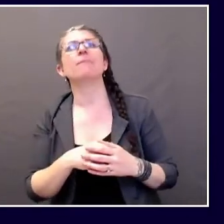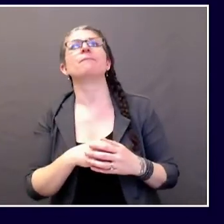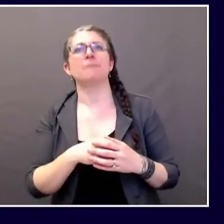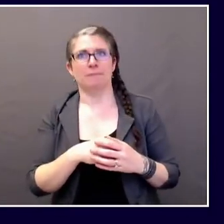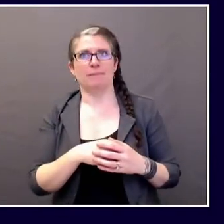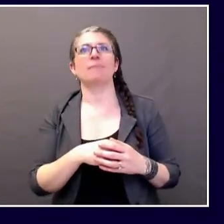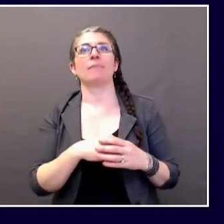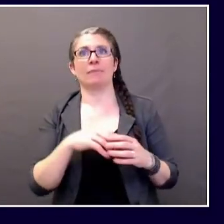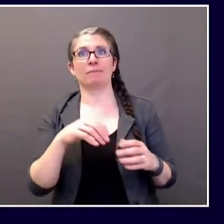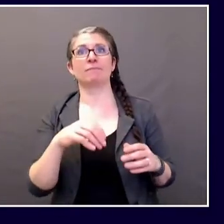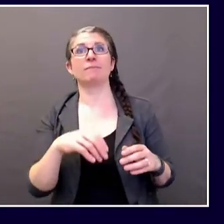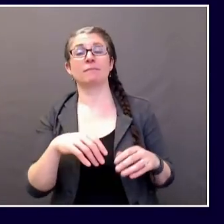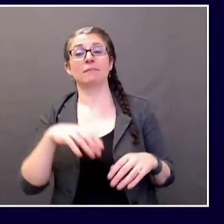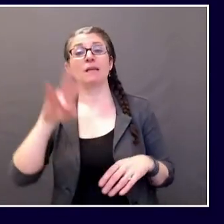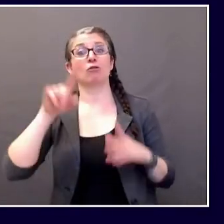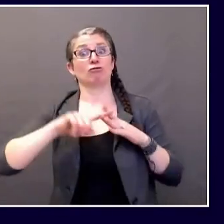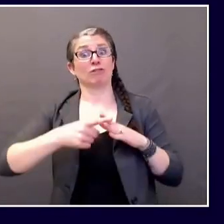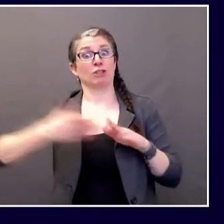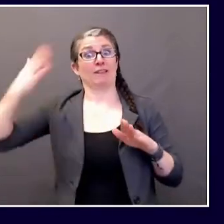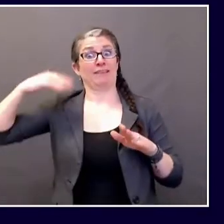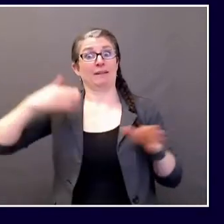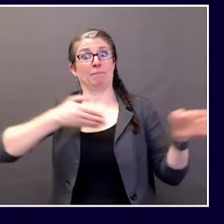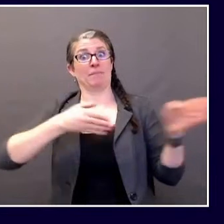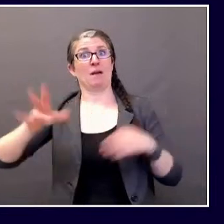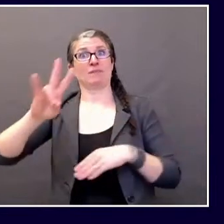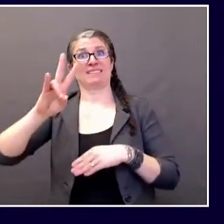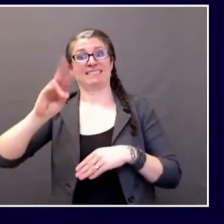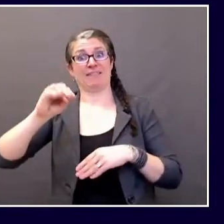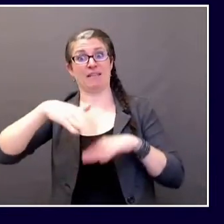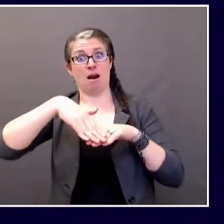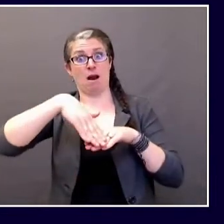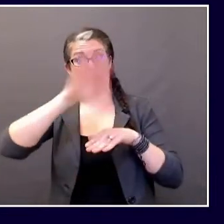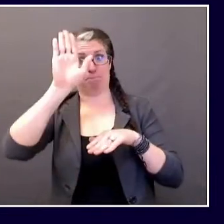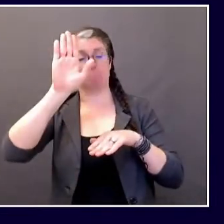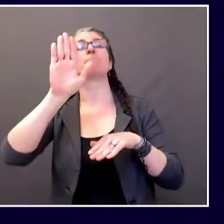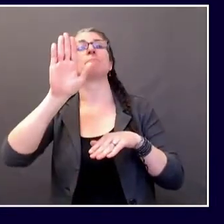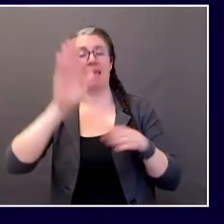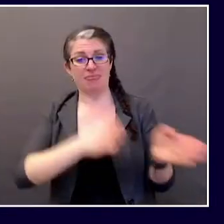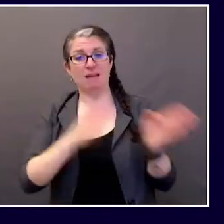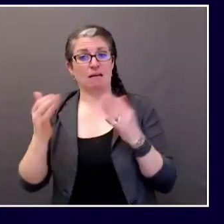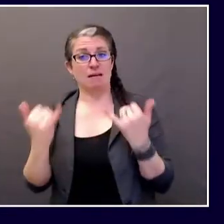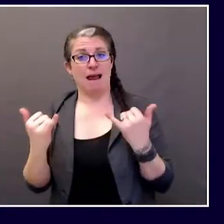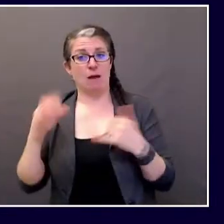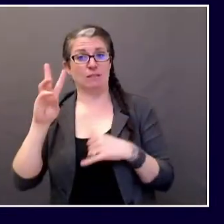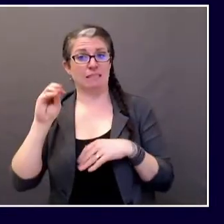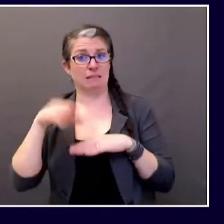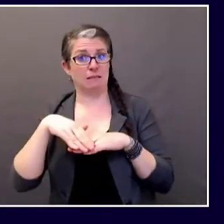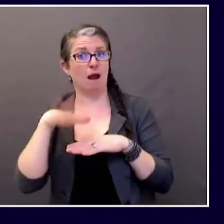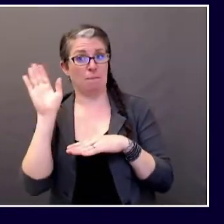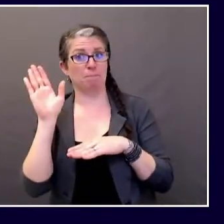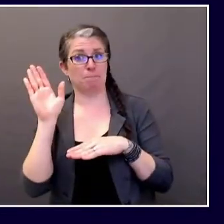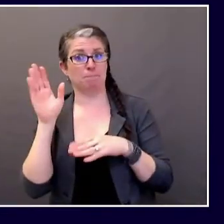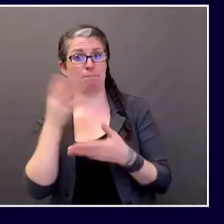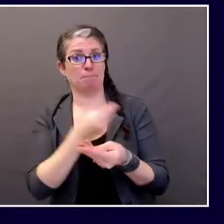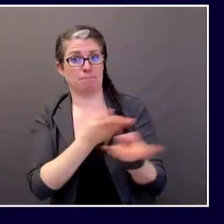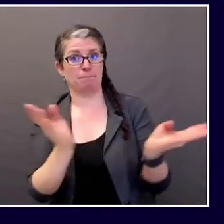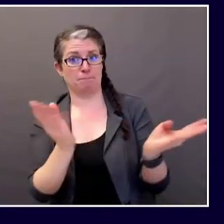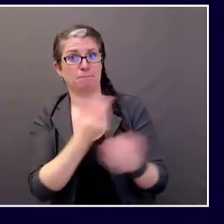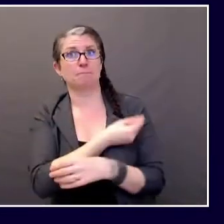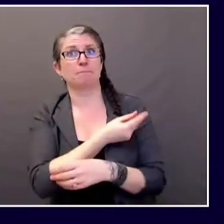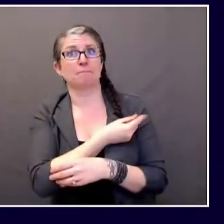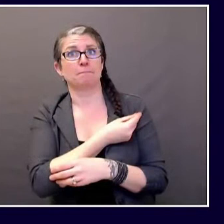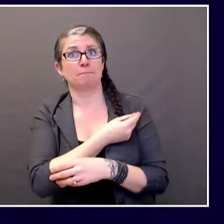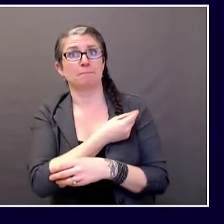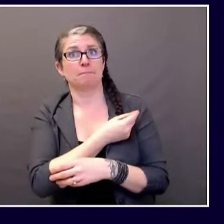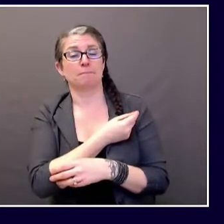who may be able to stay safe. And those providers may opt to, within their patient panels, say, we're going to focus on